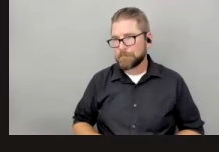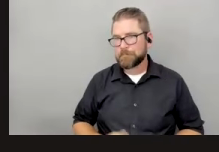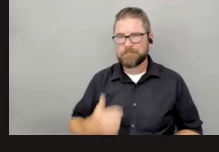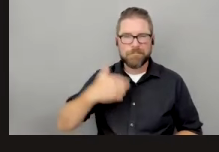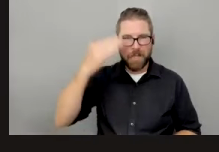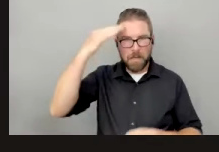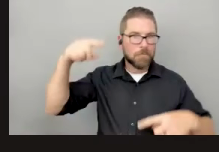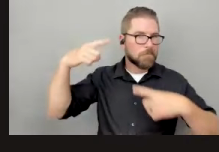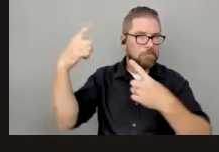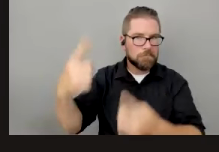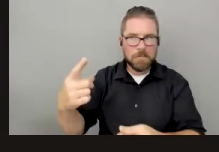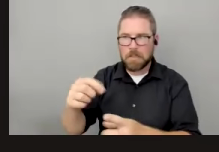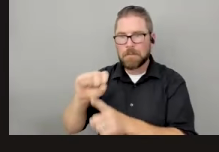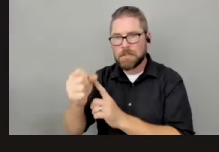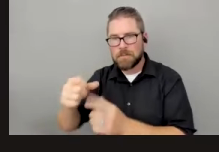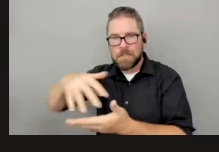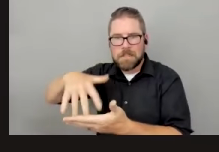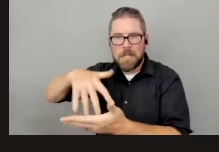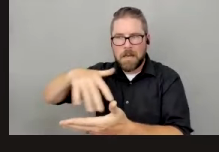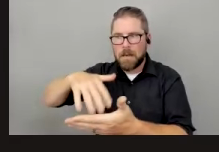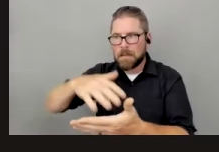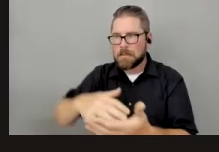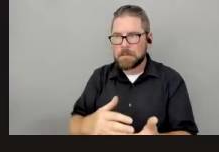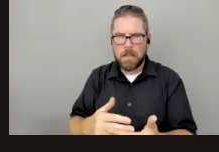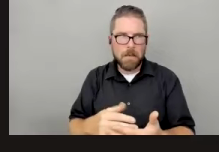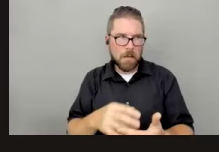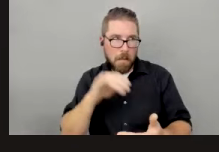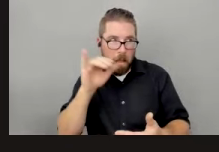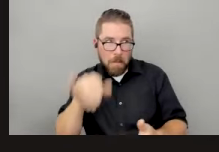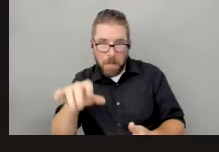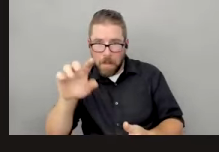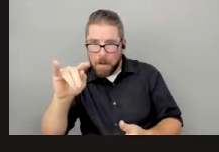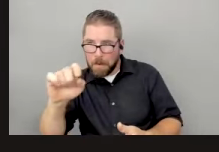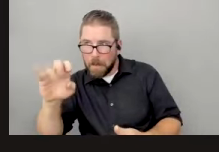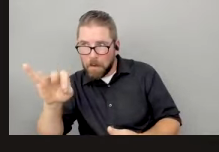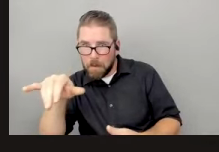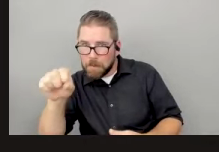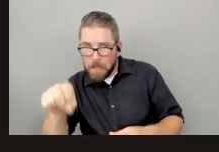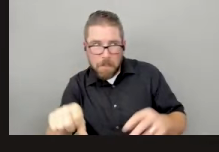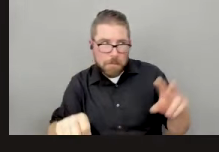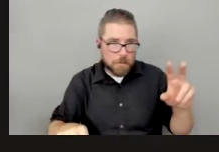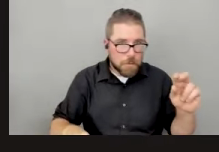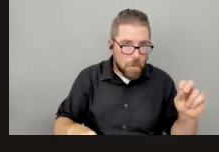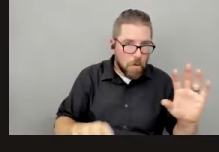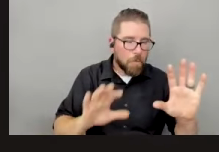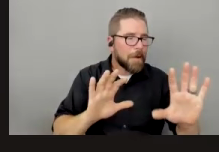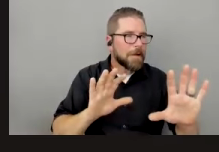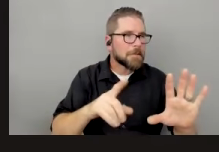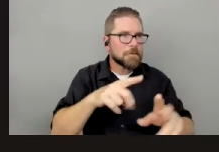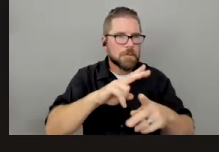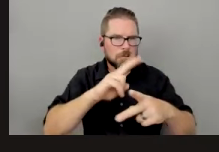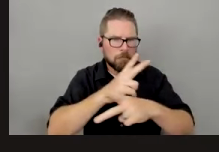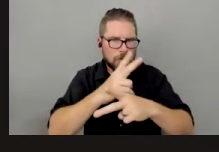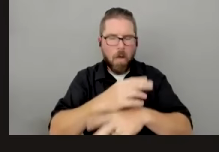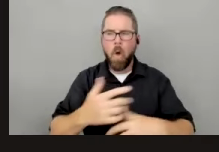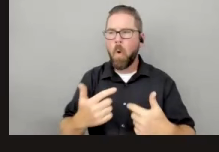you know, we're asking like, hey, is this a Title IX issue or whatever it may be, right? Like your only duty is just to report. It is not to investigate.